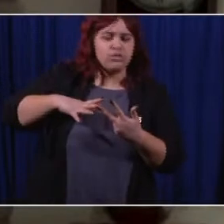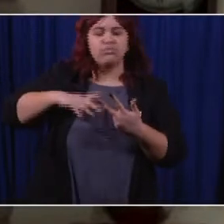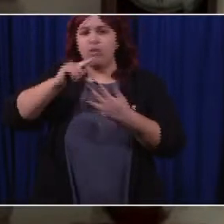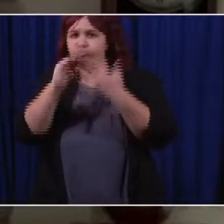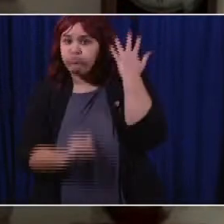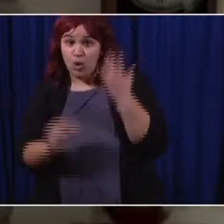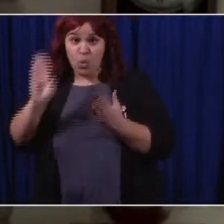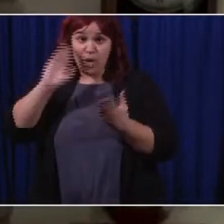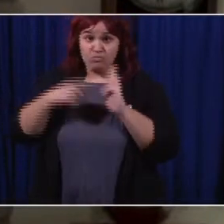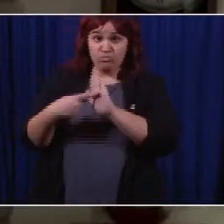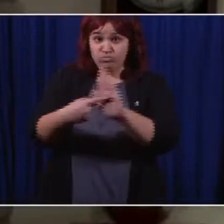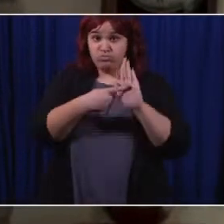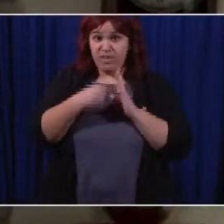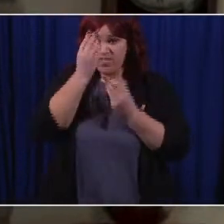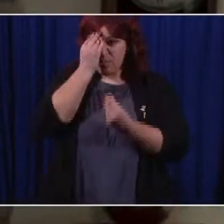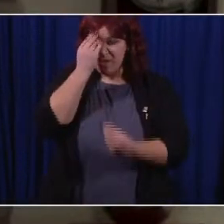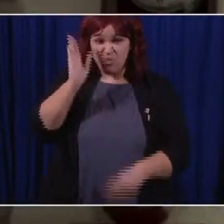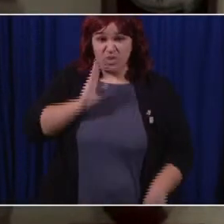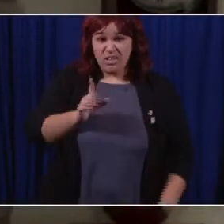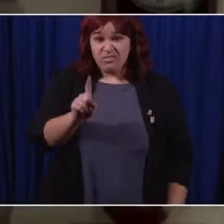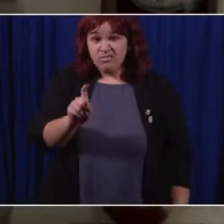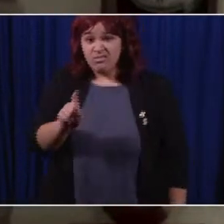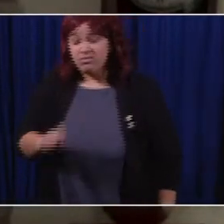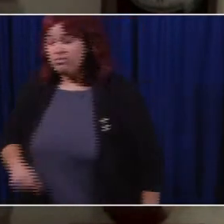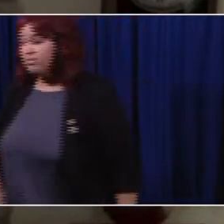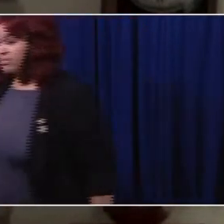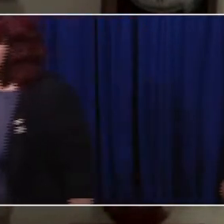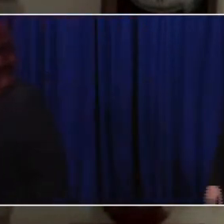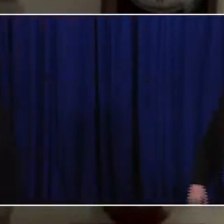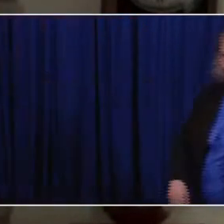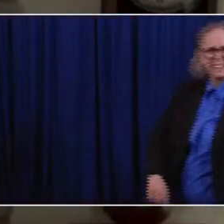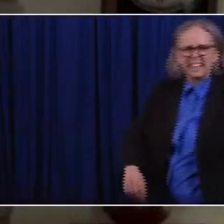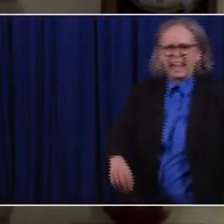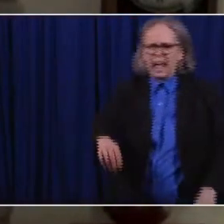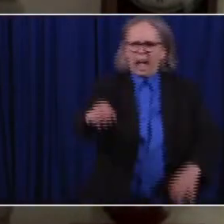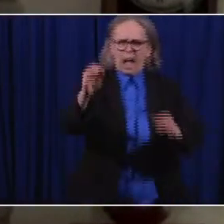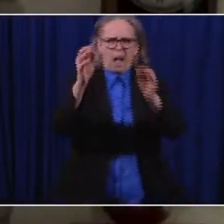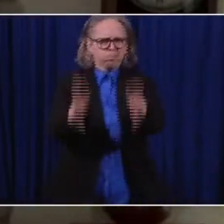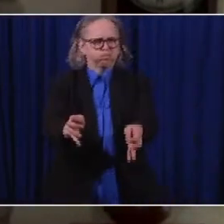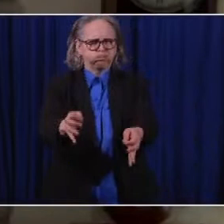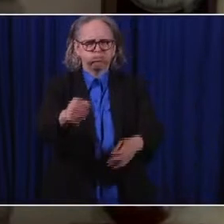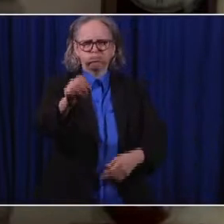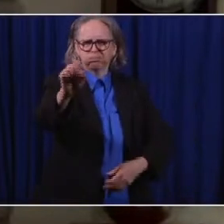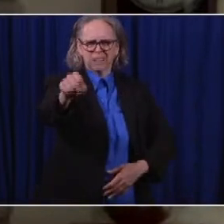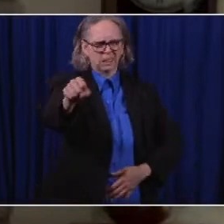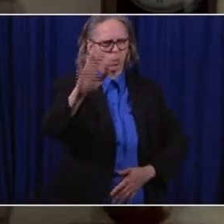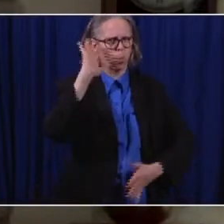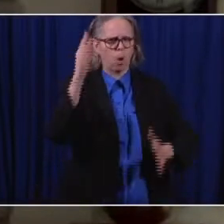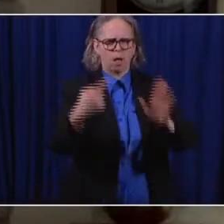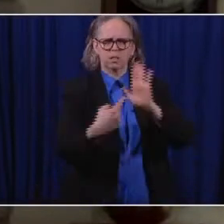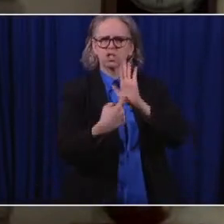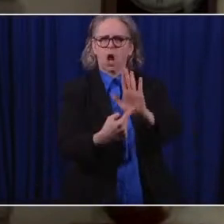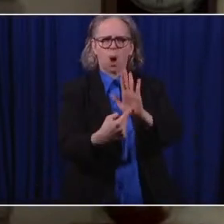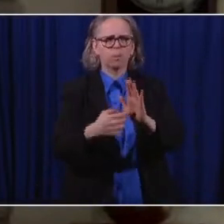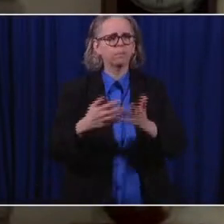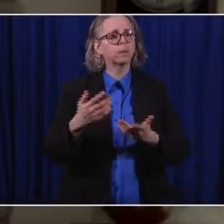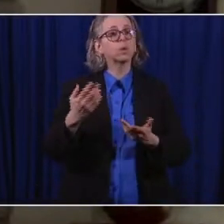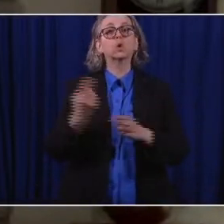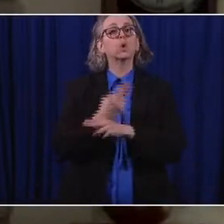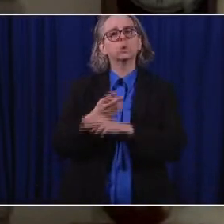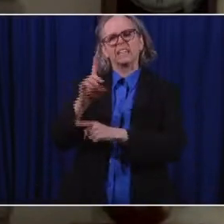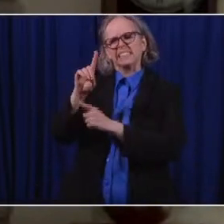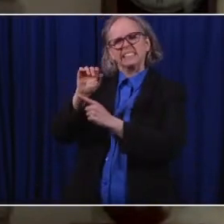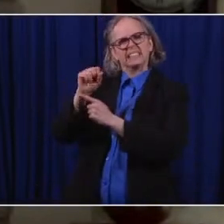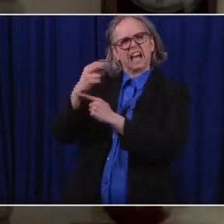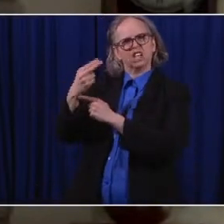dashboard. We showed yesterday kind of a mock-up of the dashboard. It's going to look like what you saw on the screen